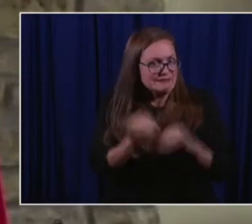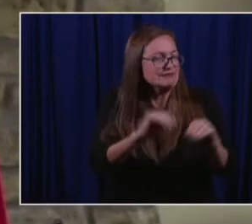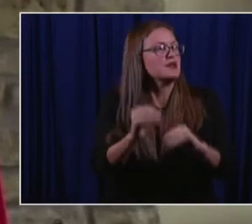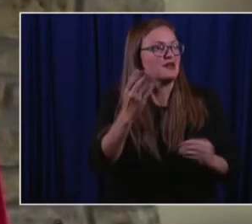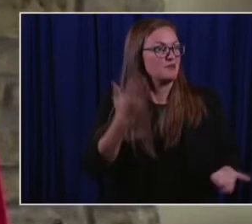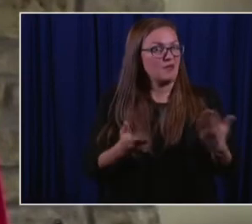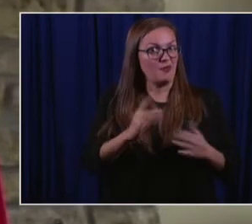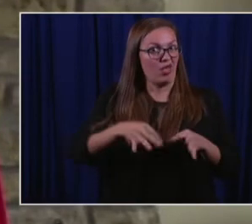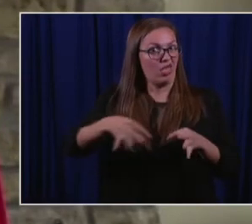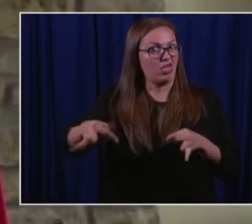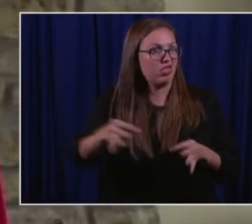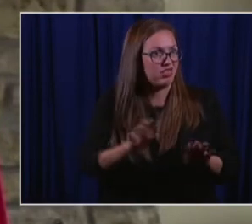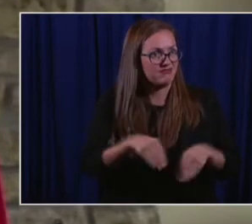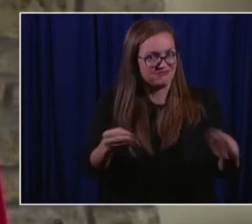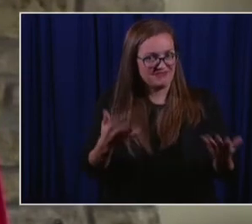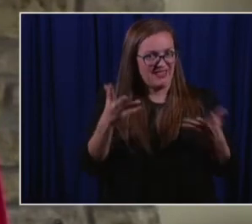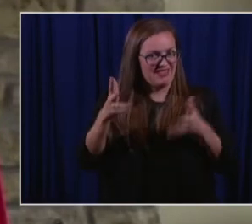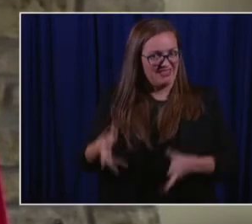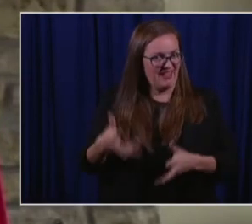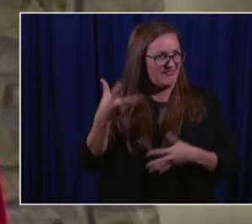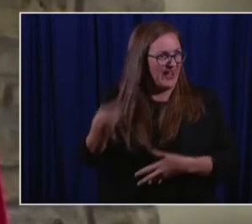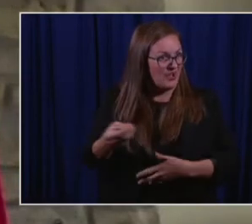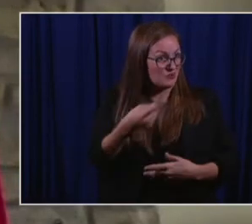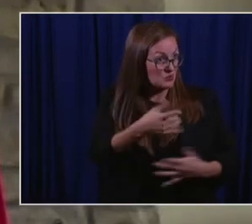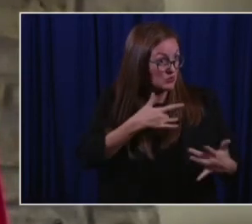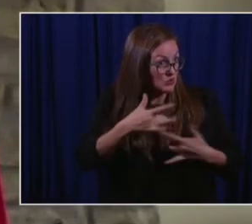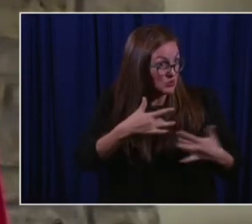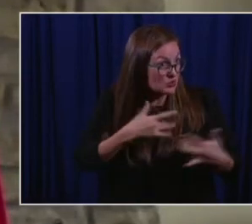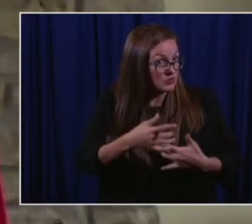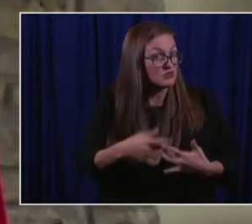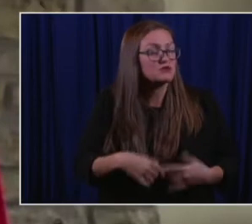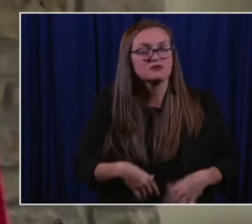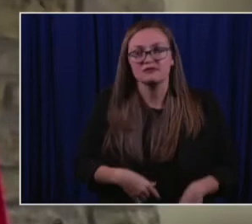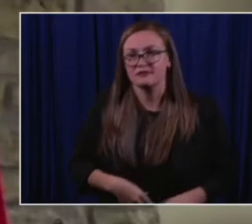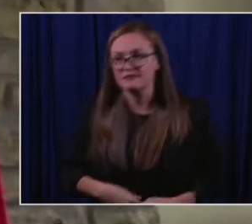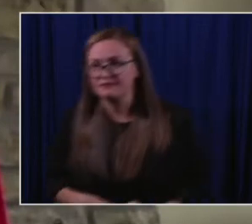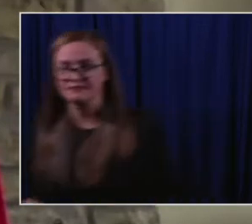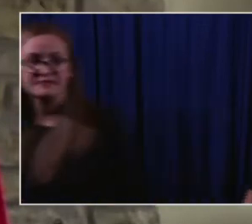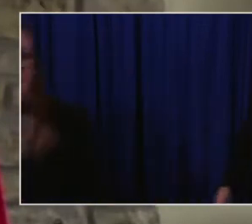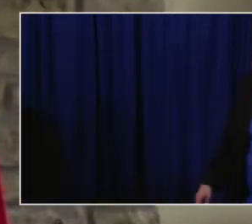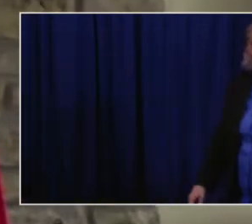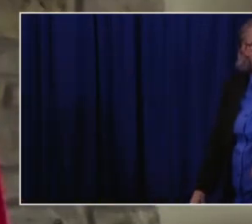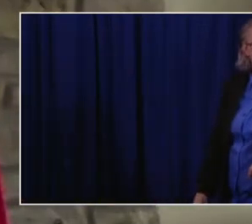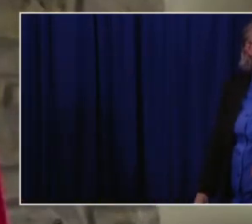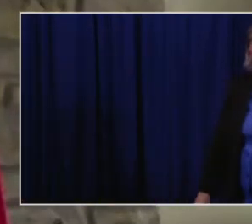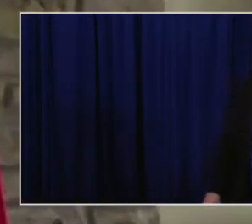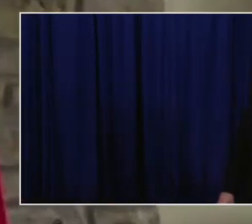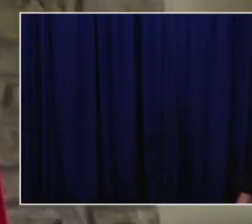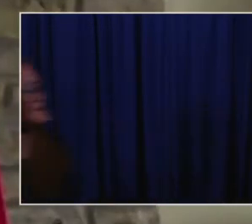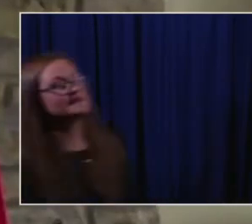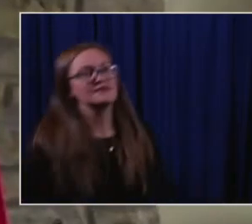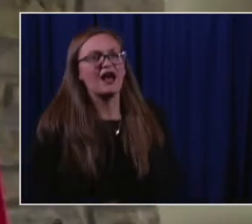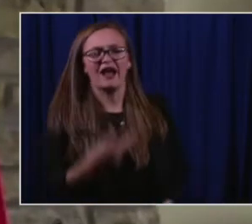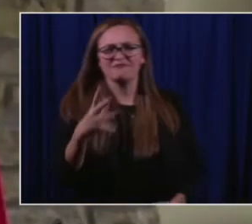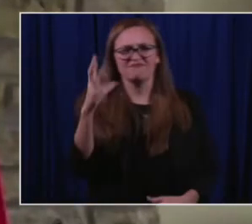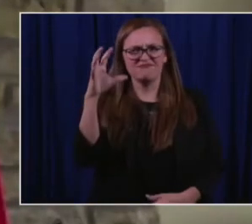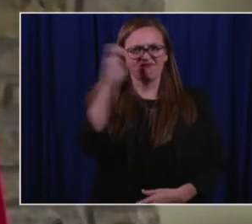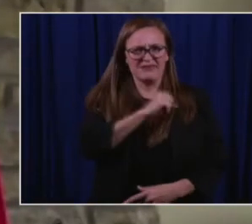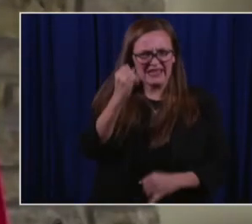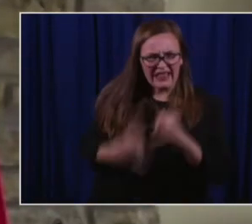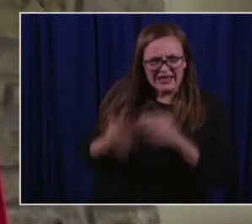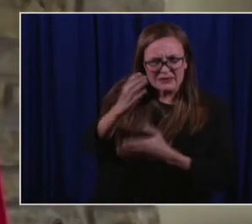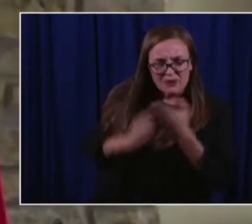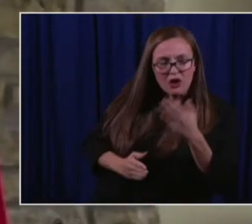is unusable? I didn't catch the last part. Say the last part again. I'm sorry. How will the state track